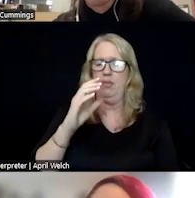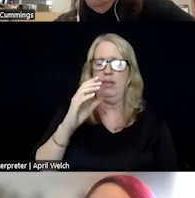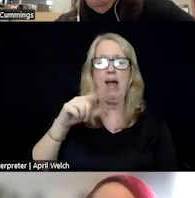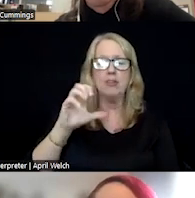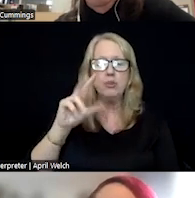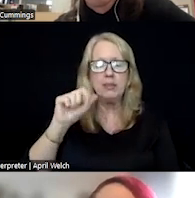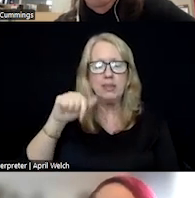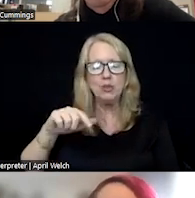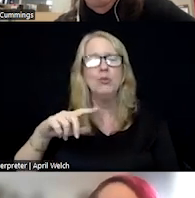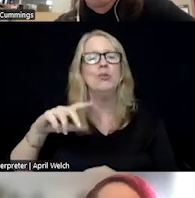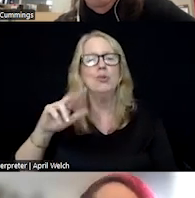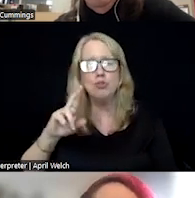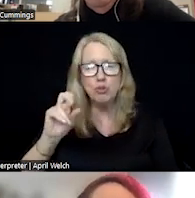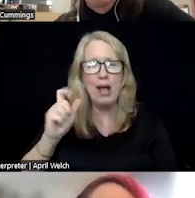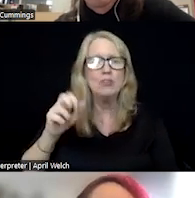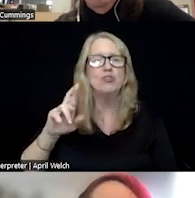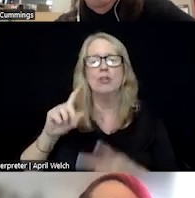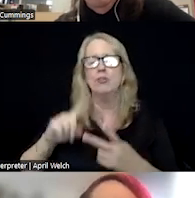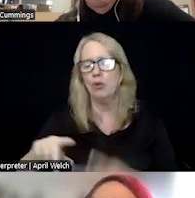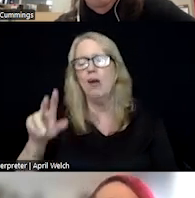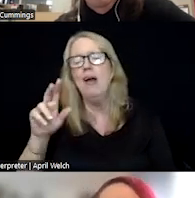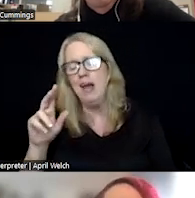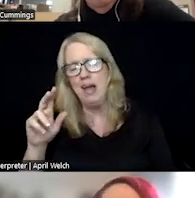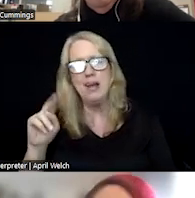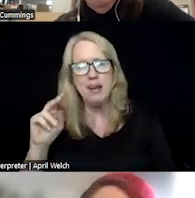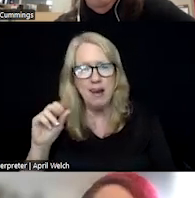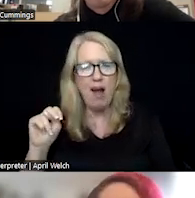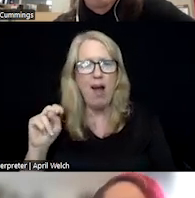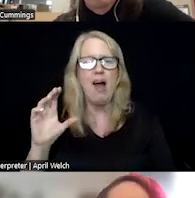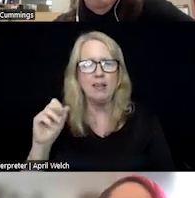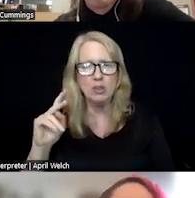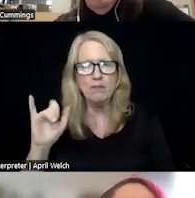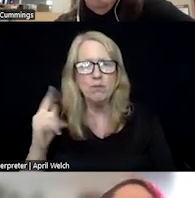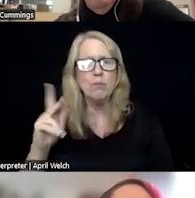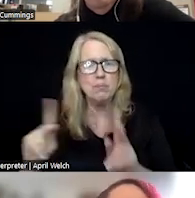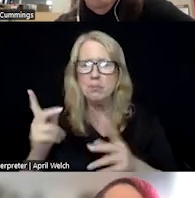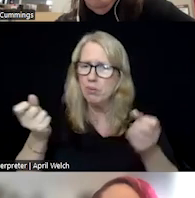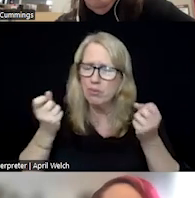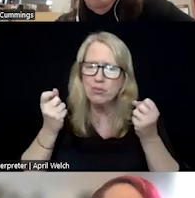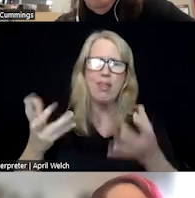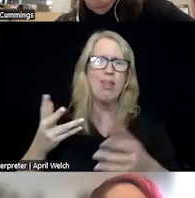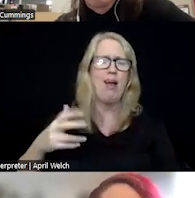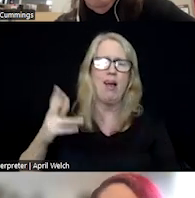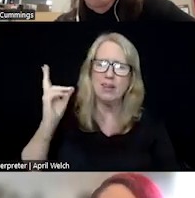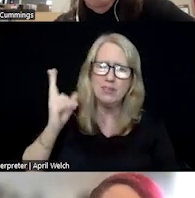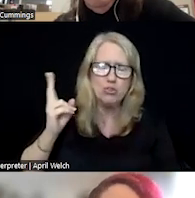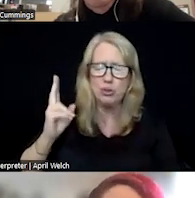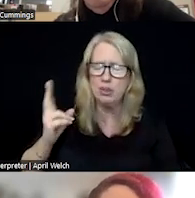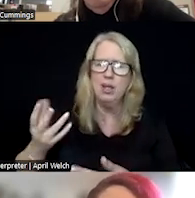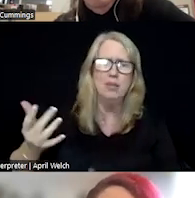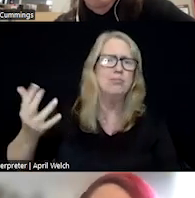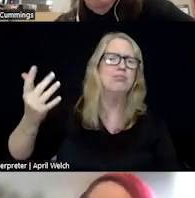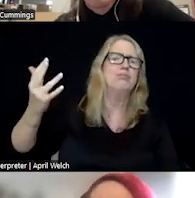and transgender and gender nonconforming people have a long history in our culture that goes back till